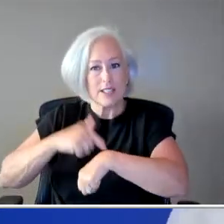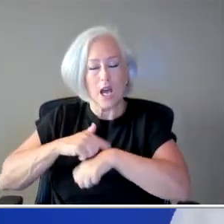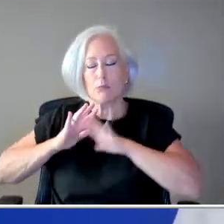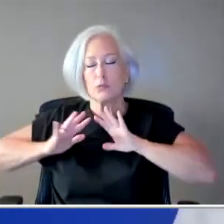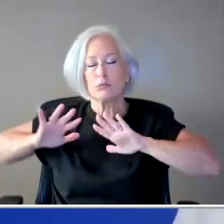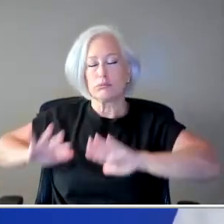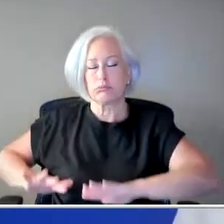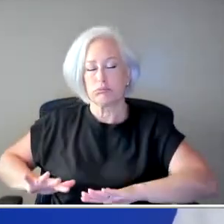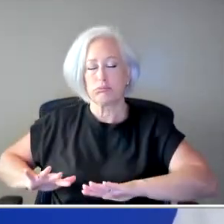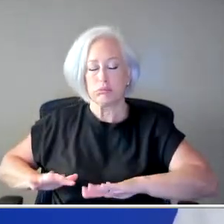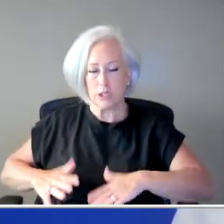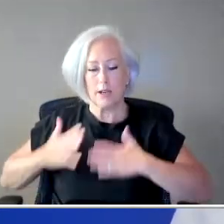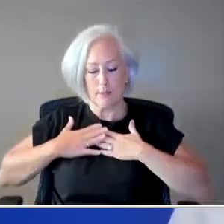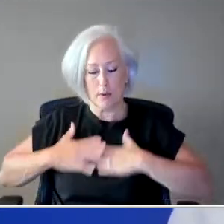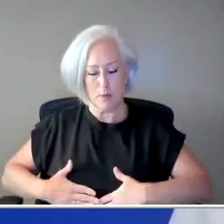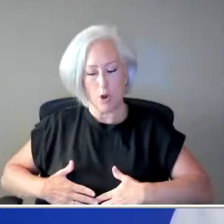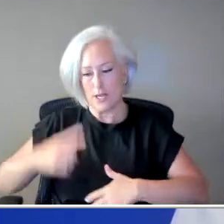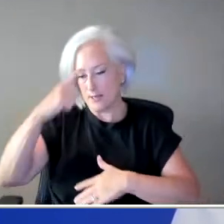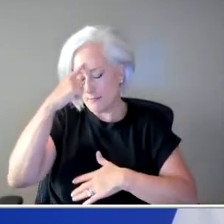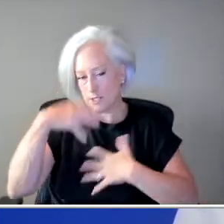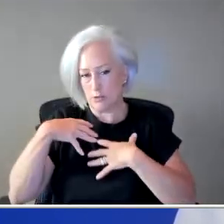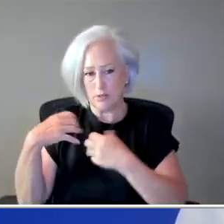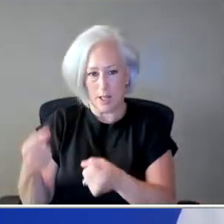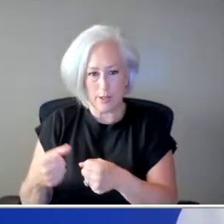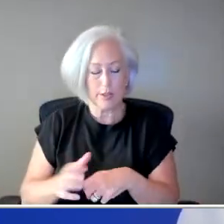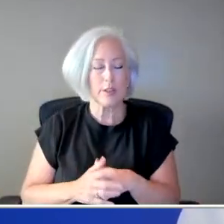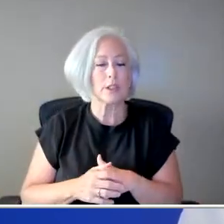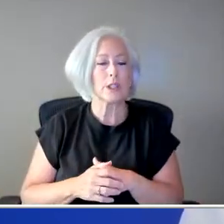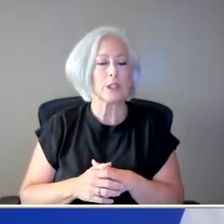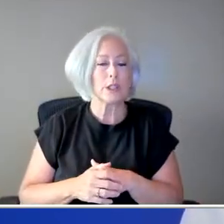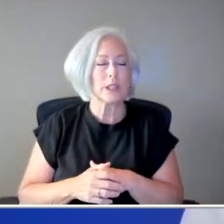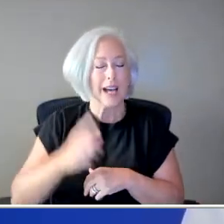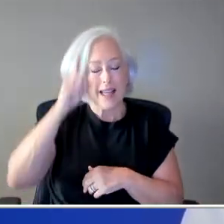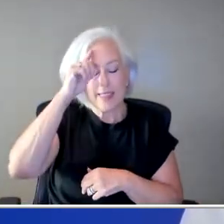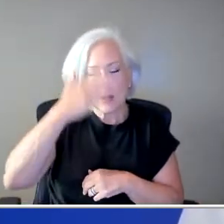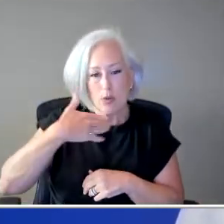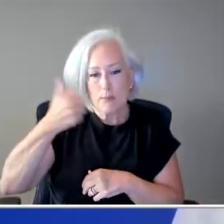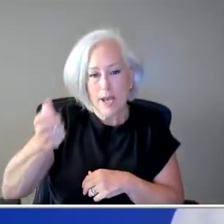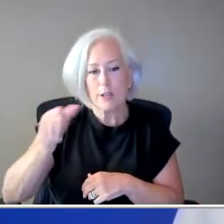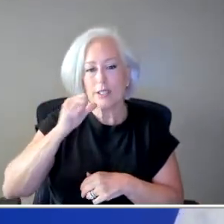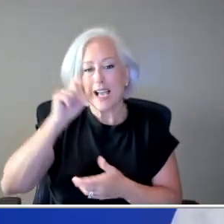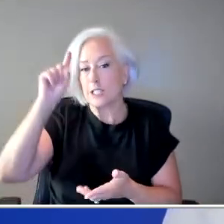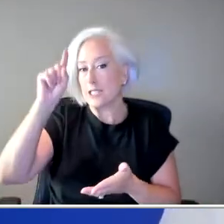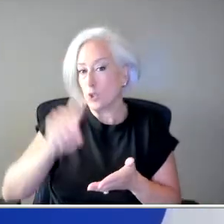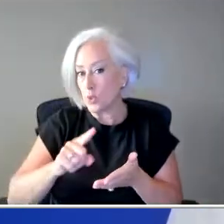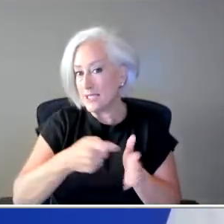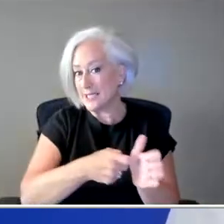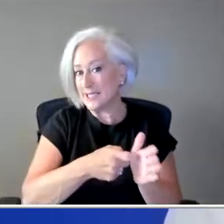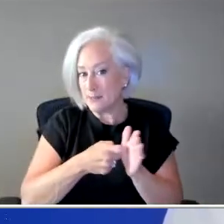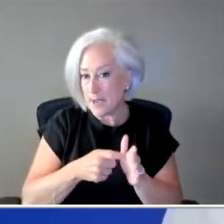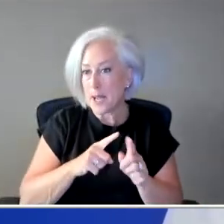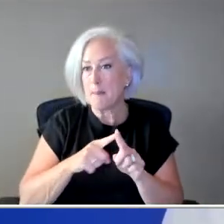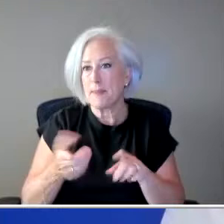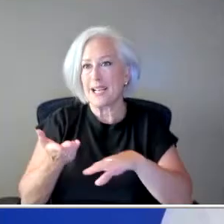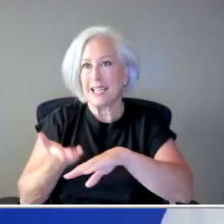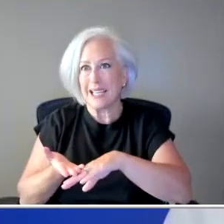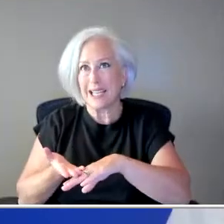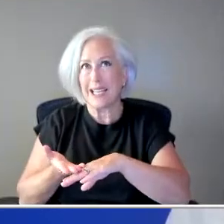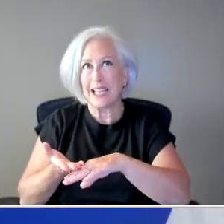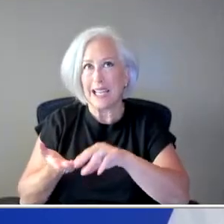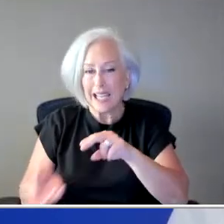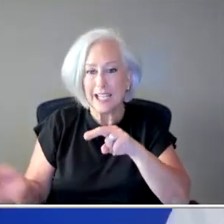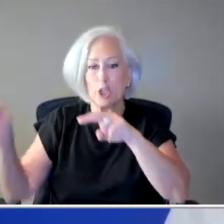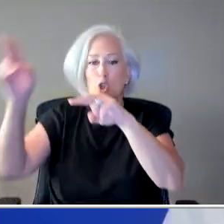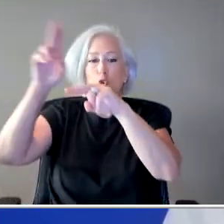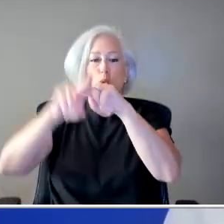that we have gotten better in not decreasing the demanding part of our jobs, but increasing the less demanding